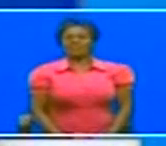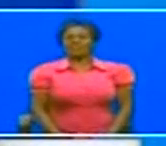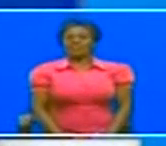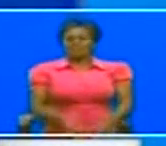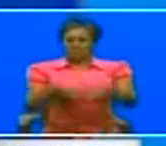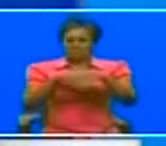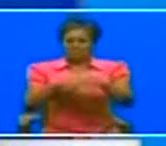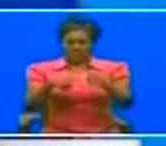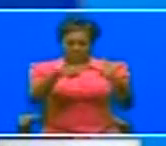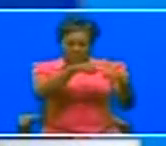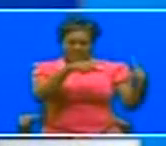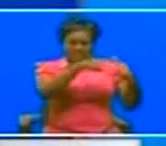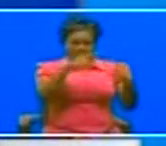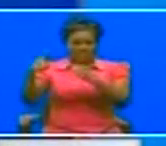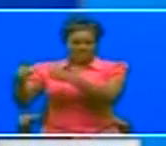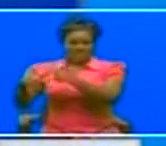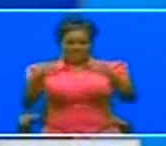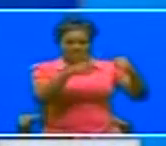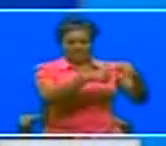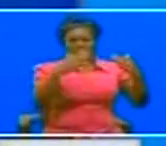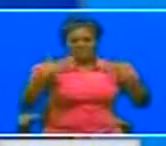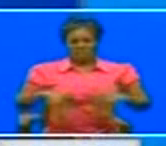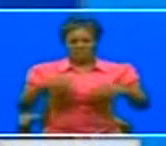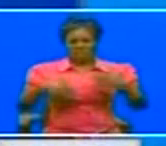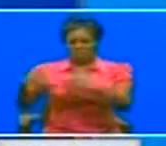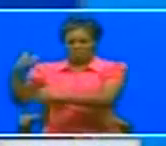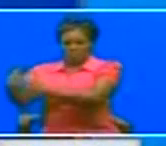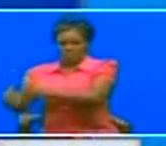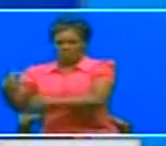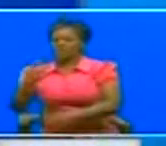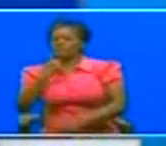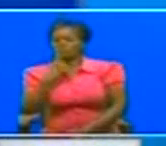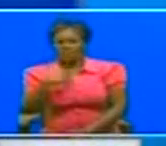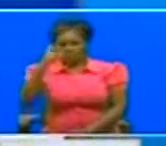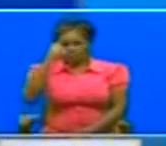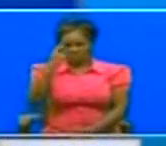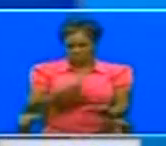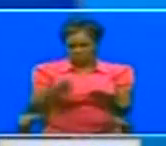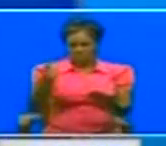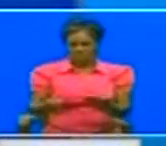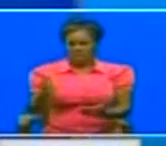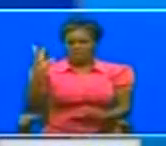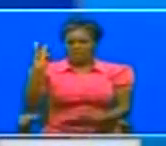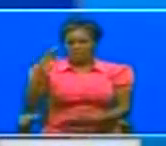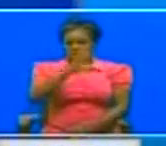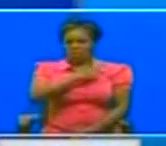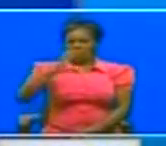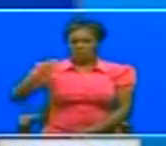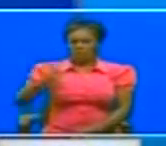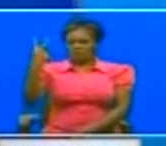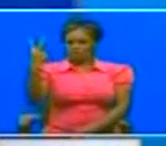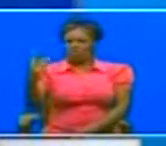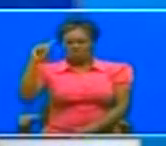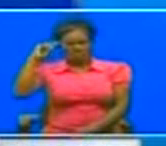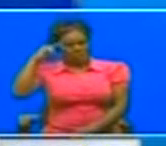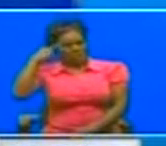Following the killing of at least 66 people in the border area between Baringo and Turkana this week, two parliamentary committees are now considering